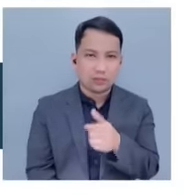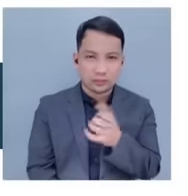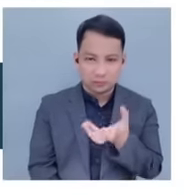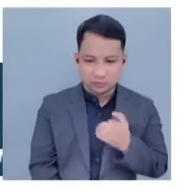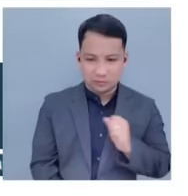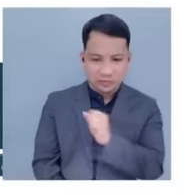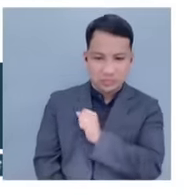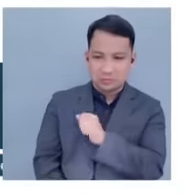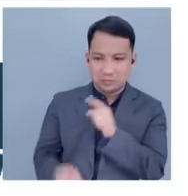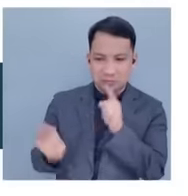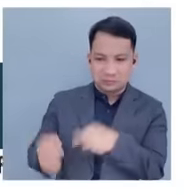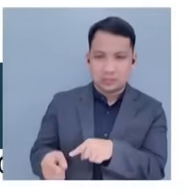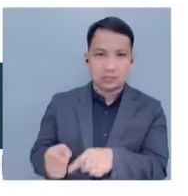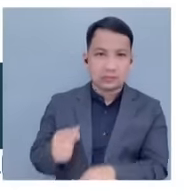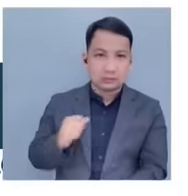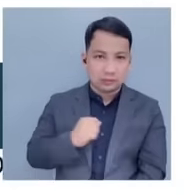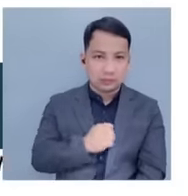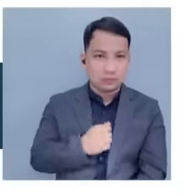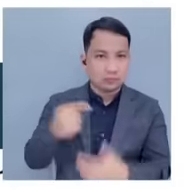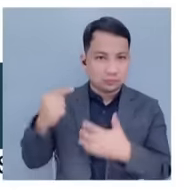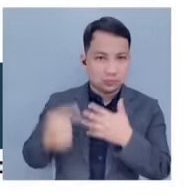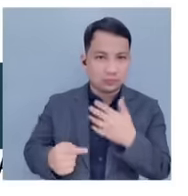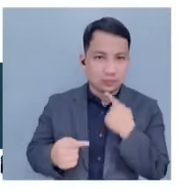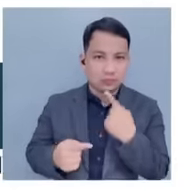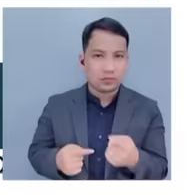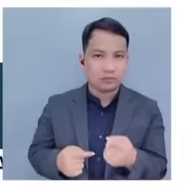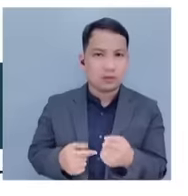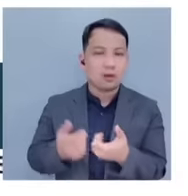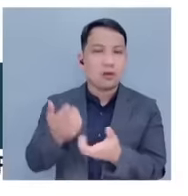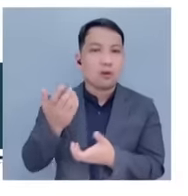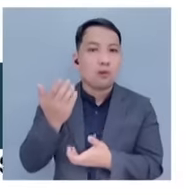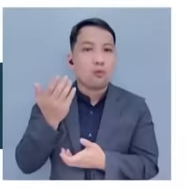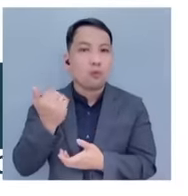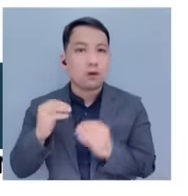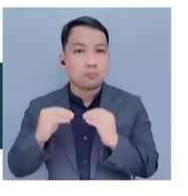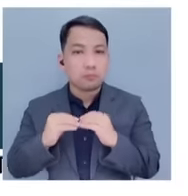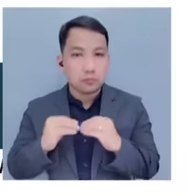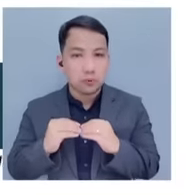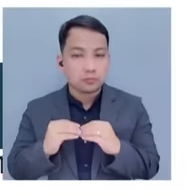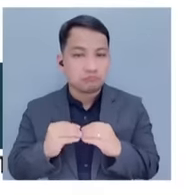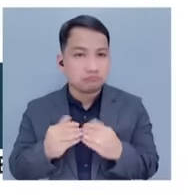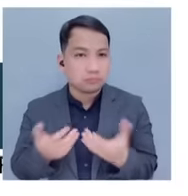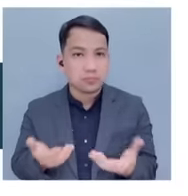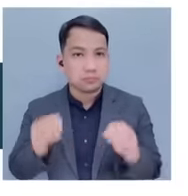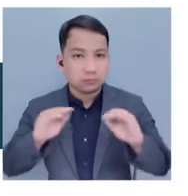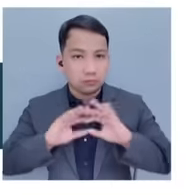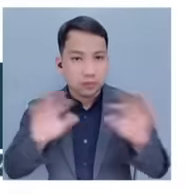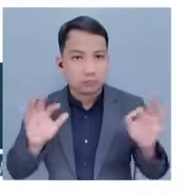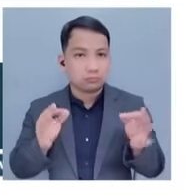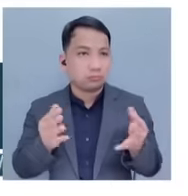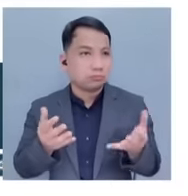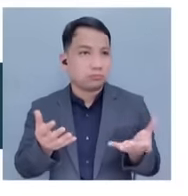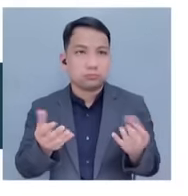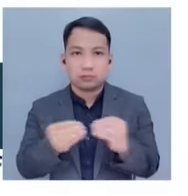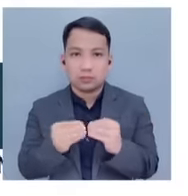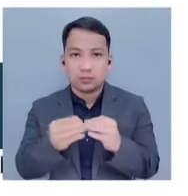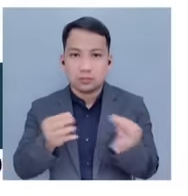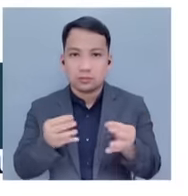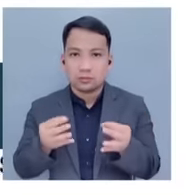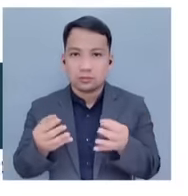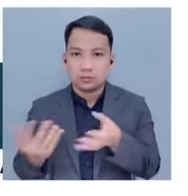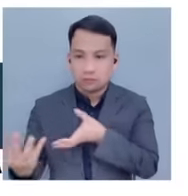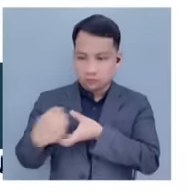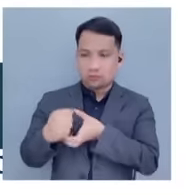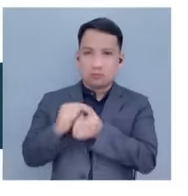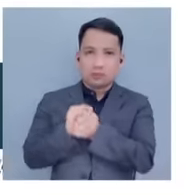to toe this line so that they have more clout and more allies. So as